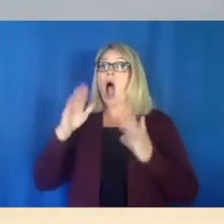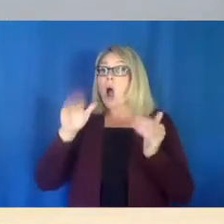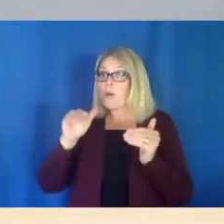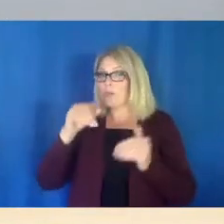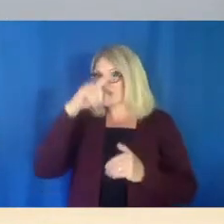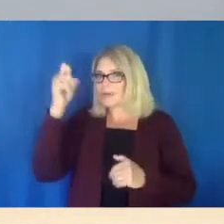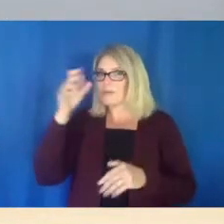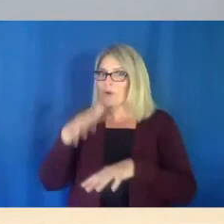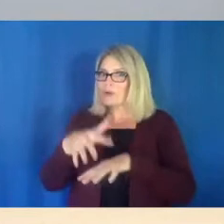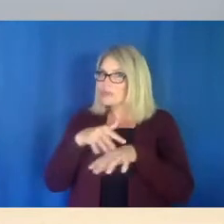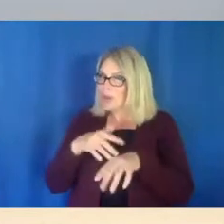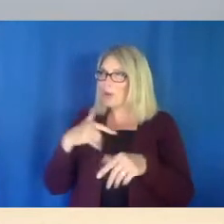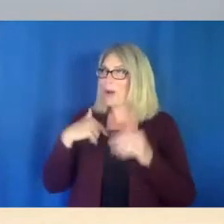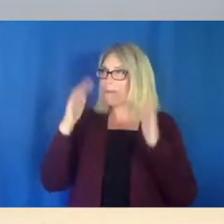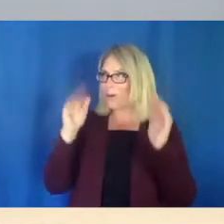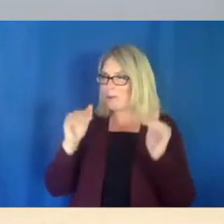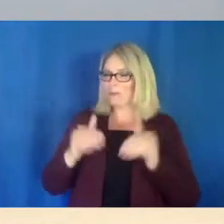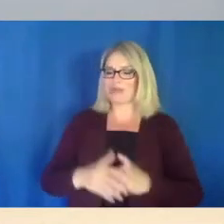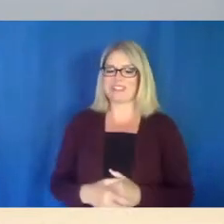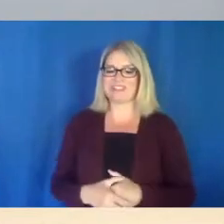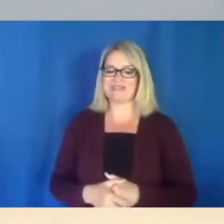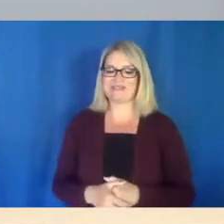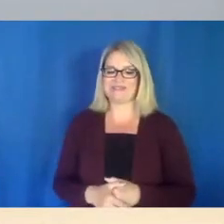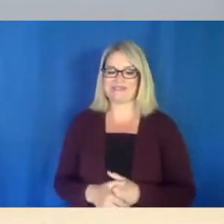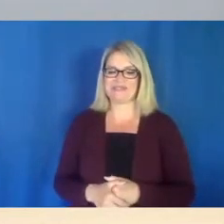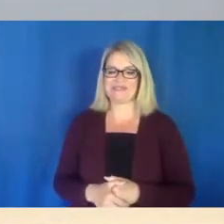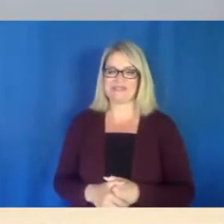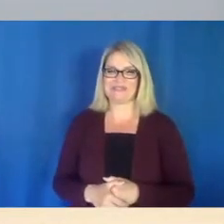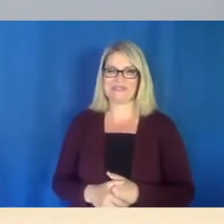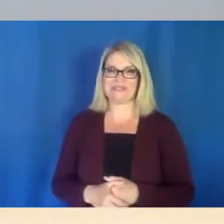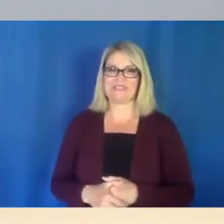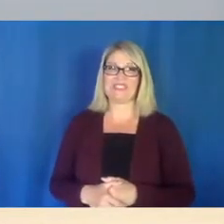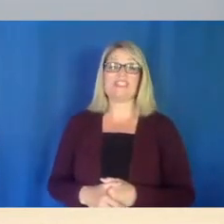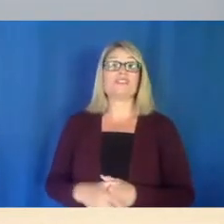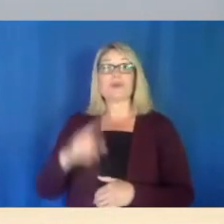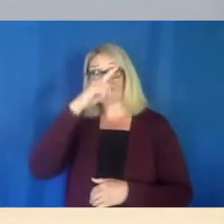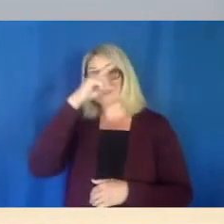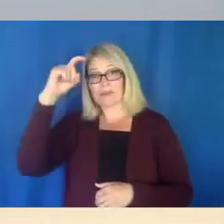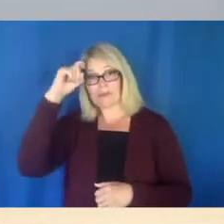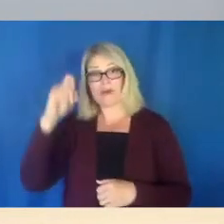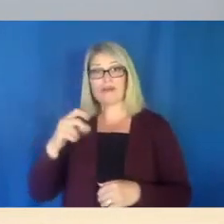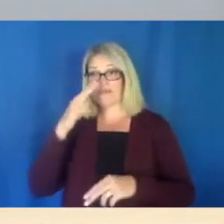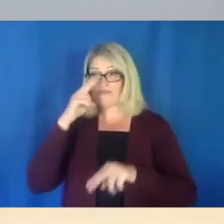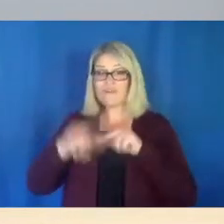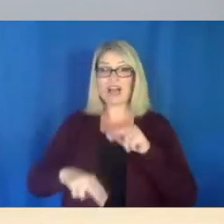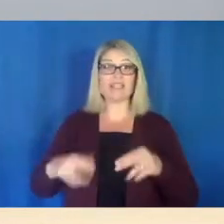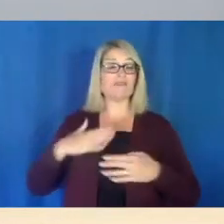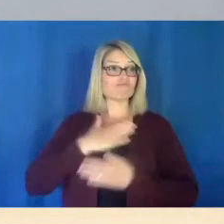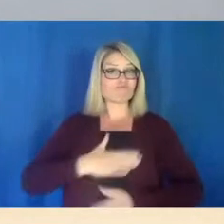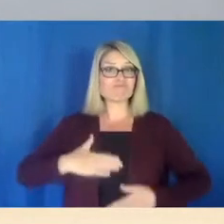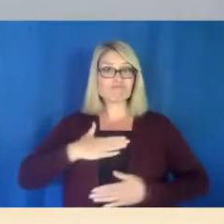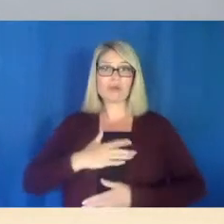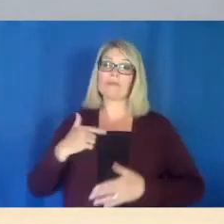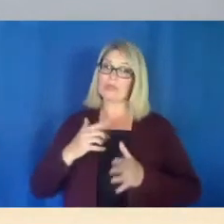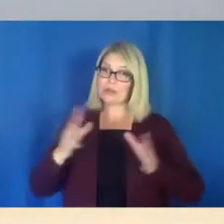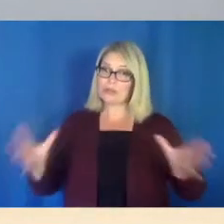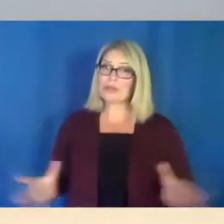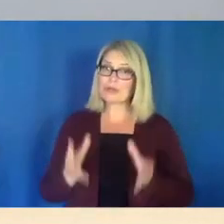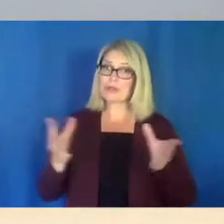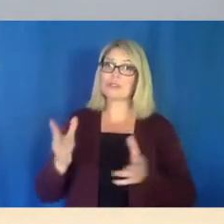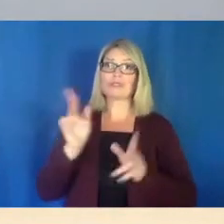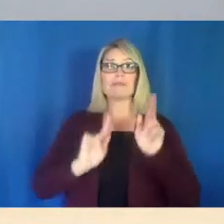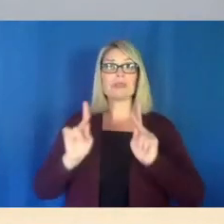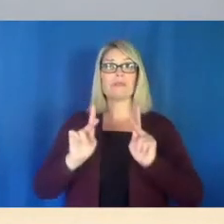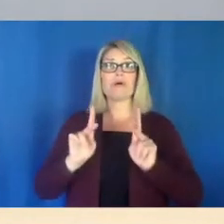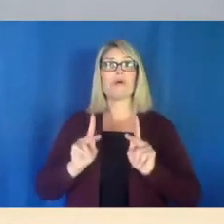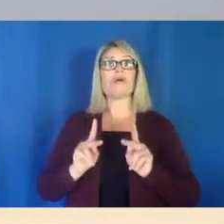you. As we make plans for summer fun and adventure, I encourage Island residents to support our local attractions